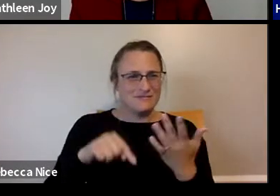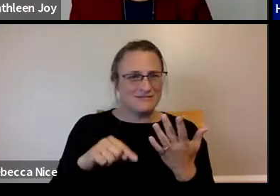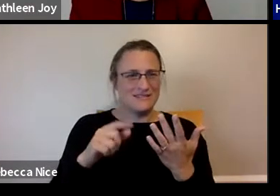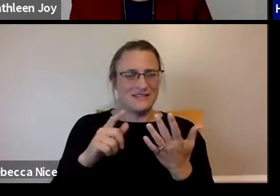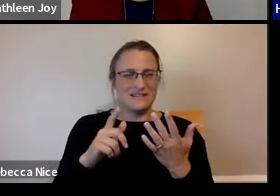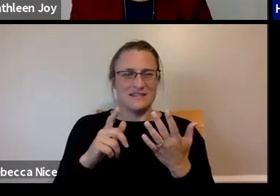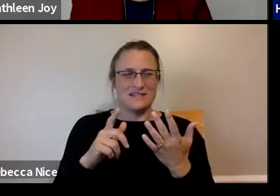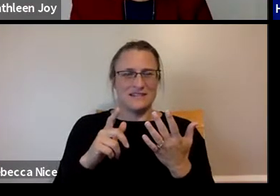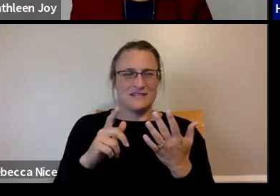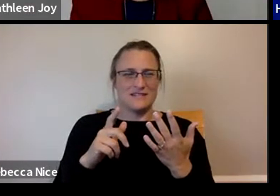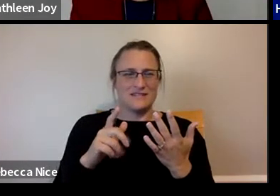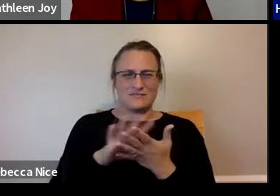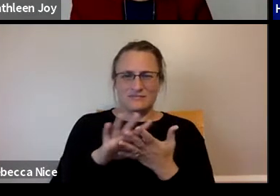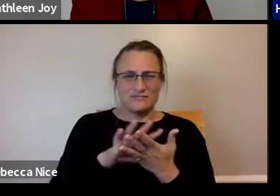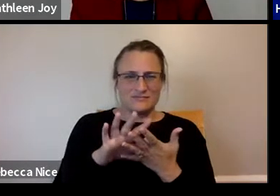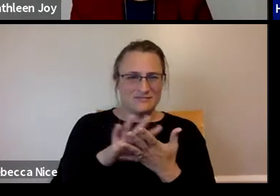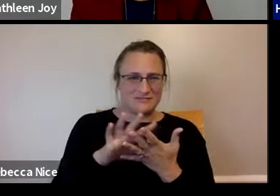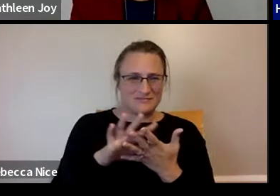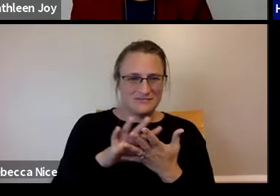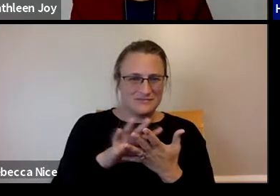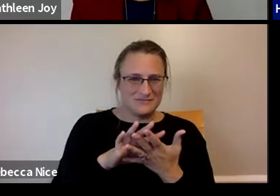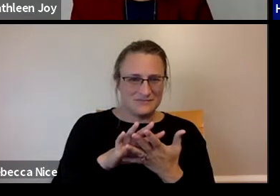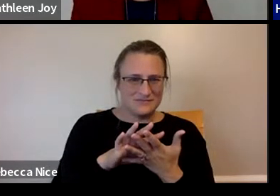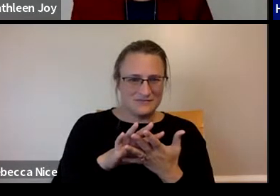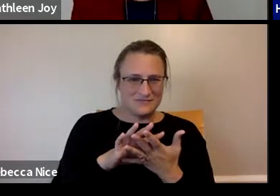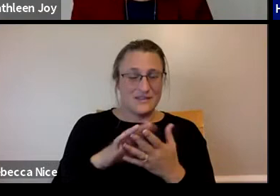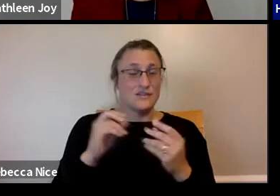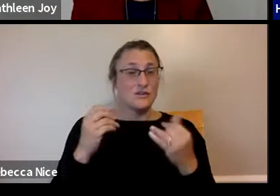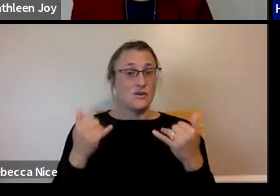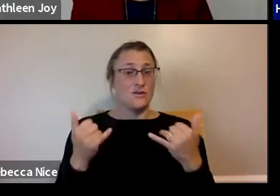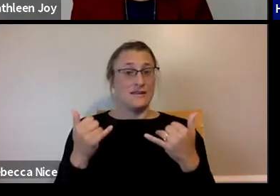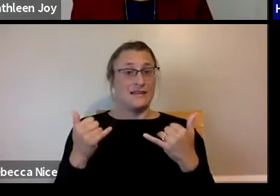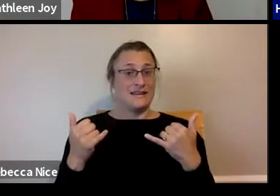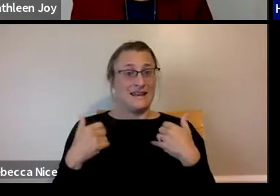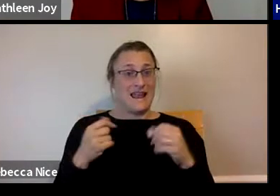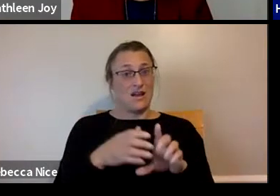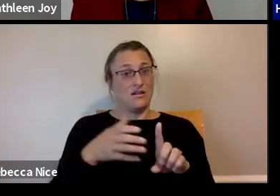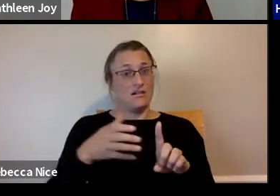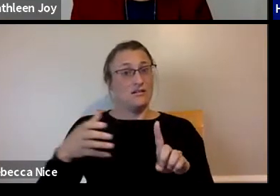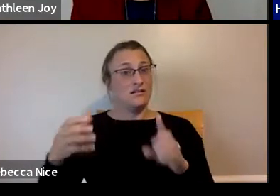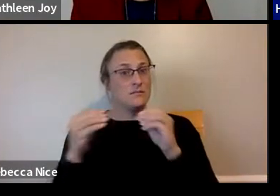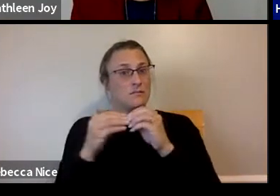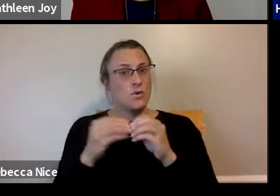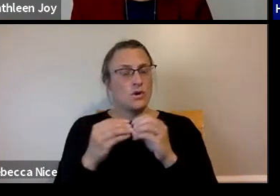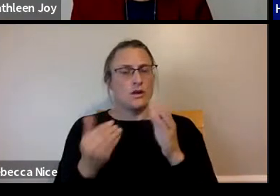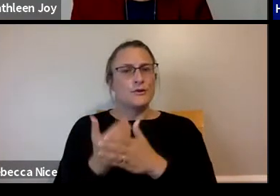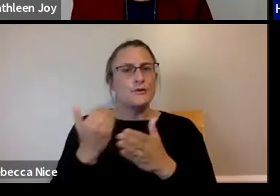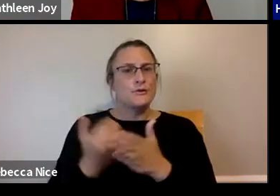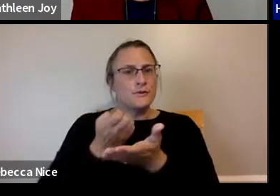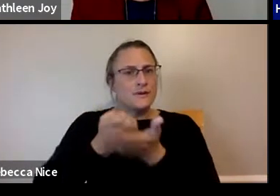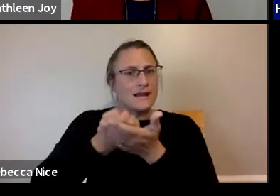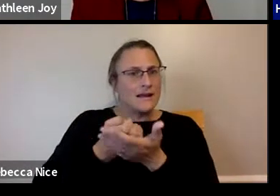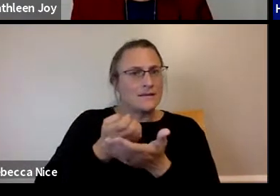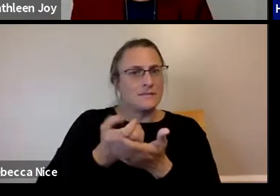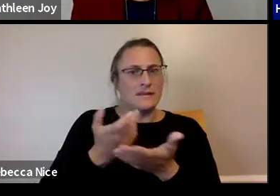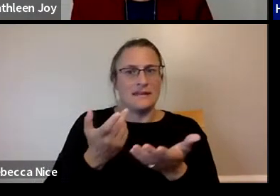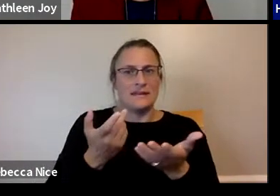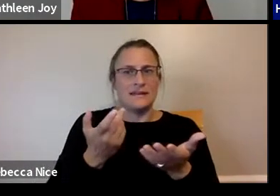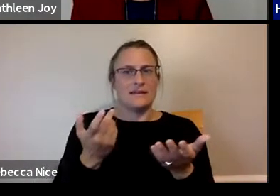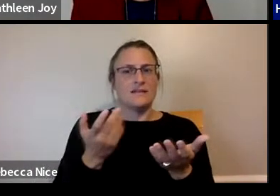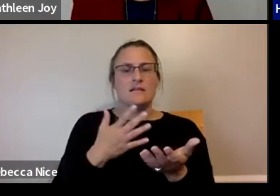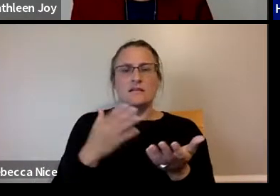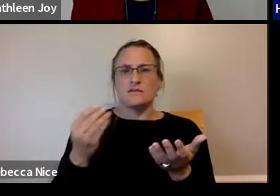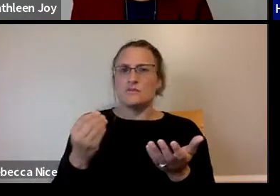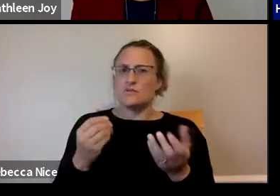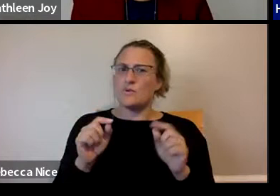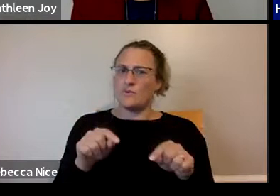down. So we're going to have the new economy where it's growing on the west of Manhattan, connected through Penn Station, through the Long Island Railroad. And